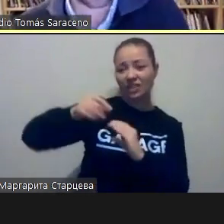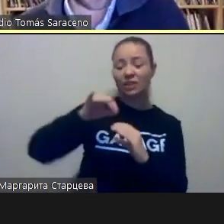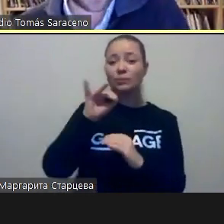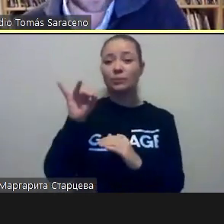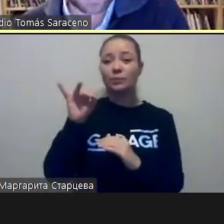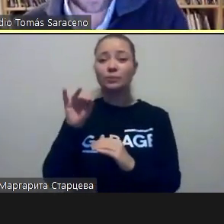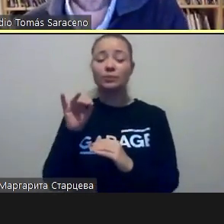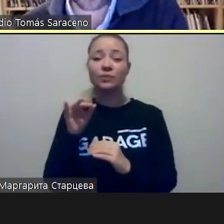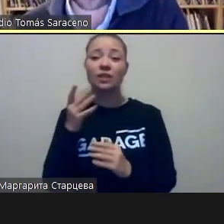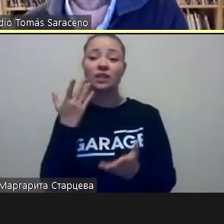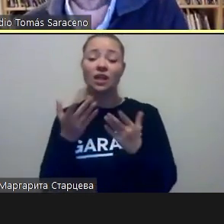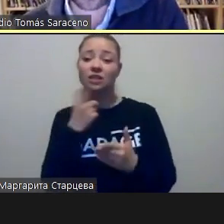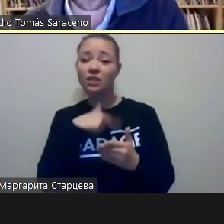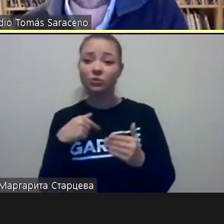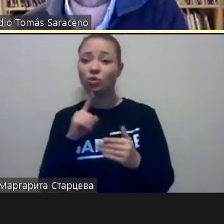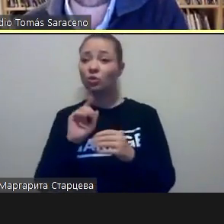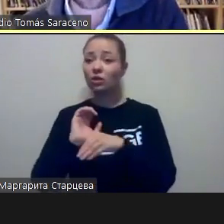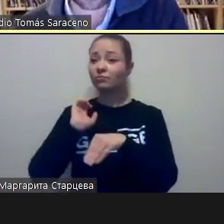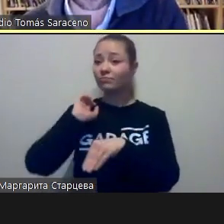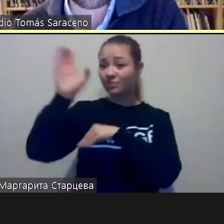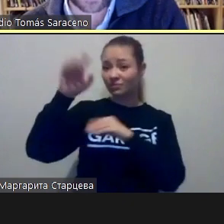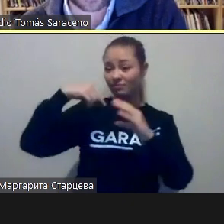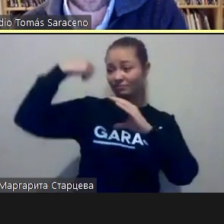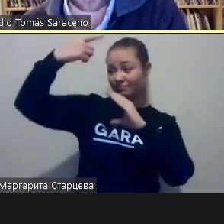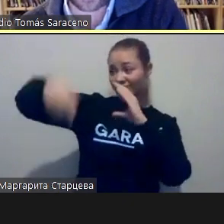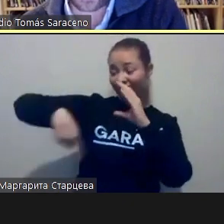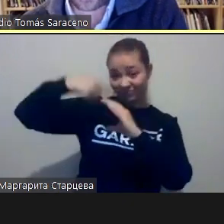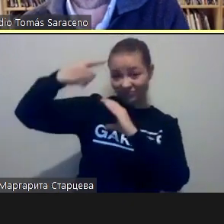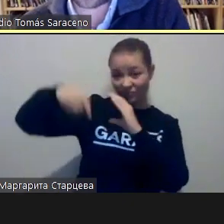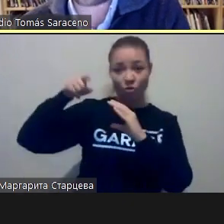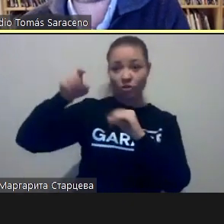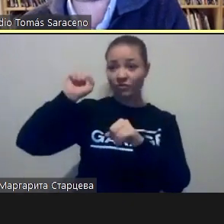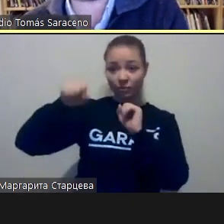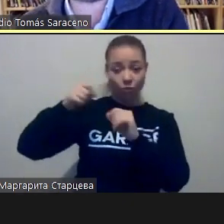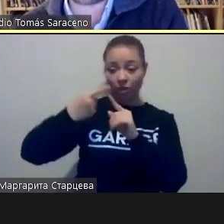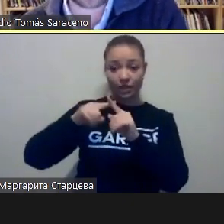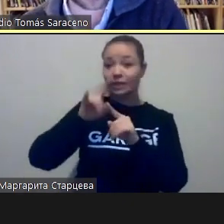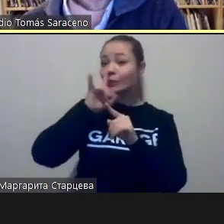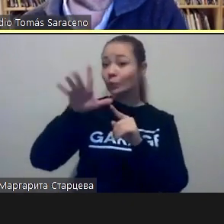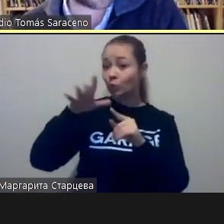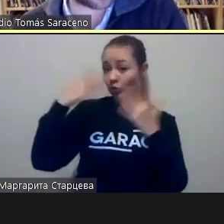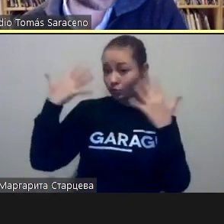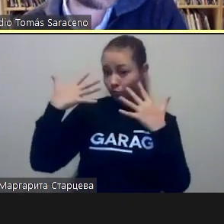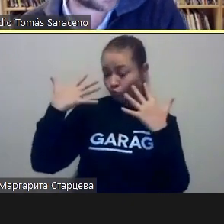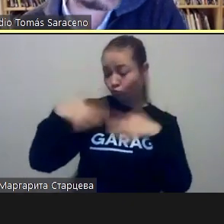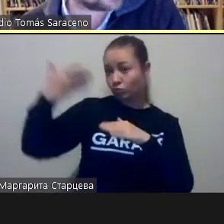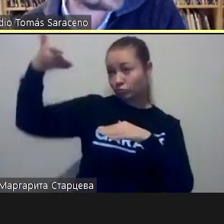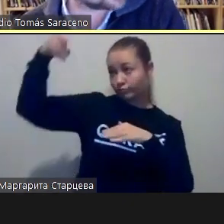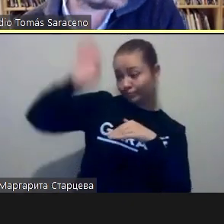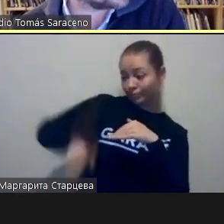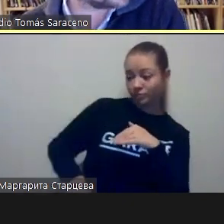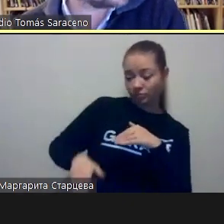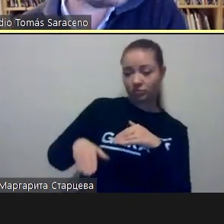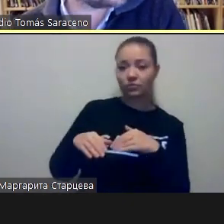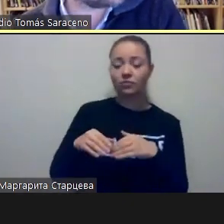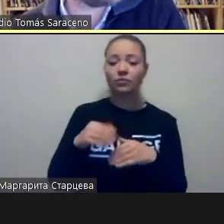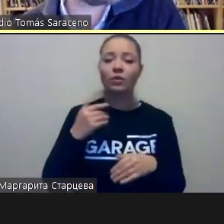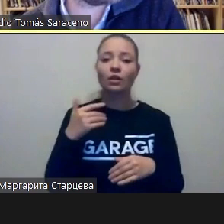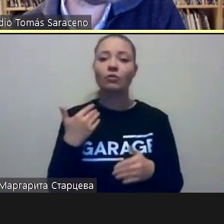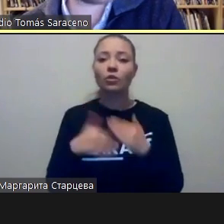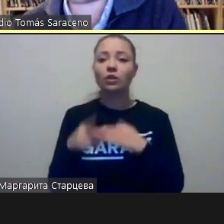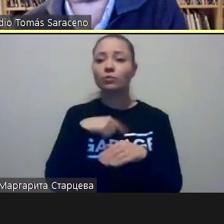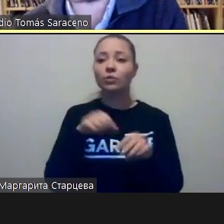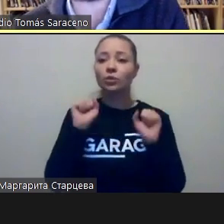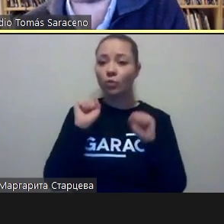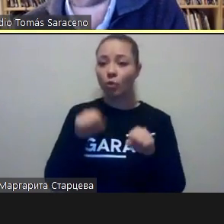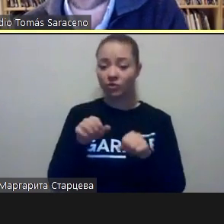be able to redefine the gravitational pull that is exerted from the planet Earth. Now,